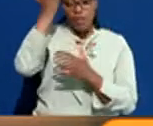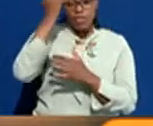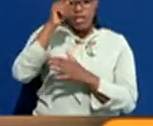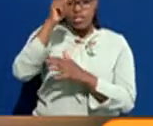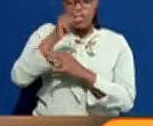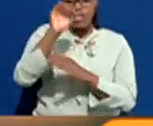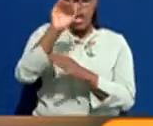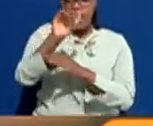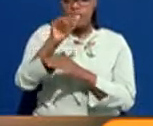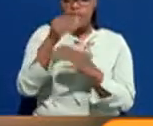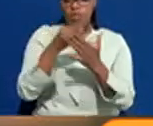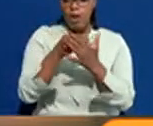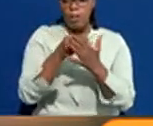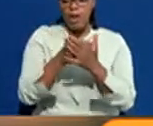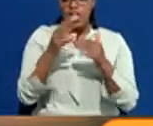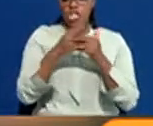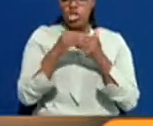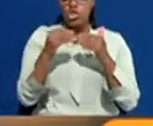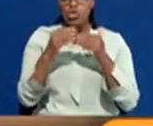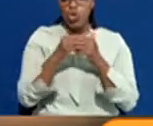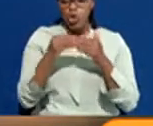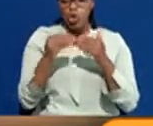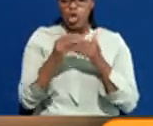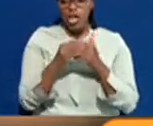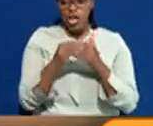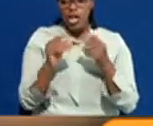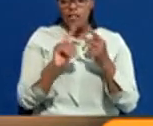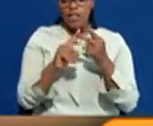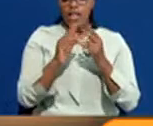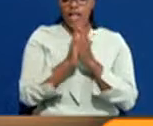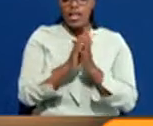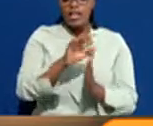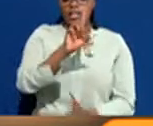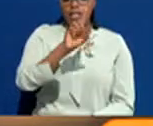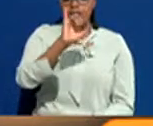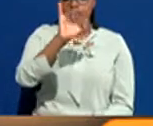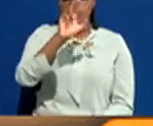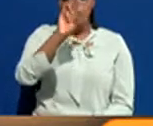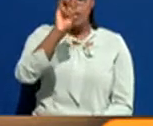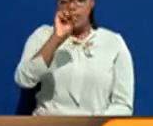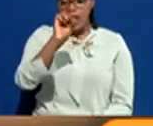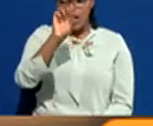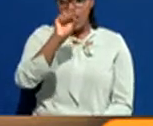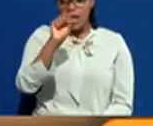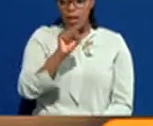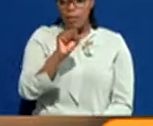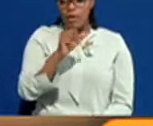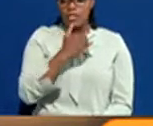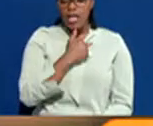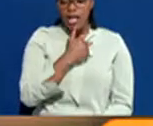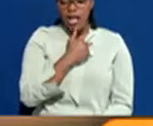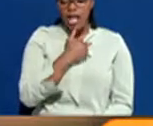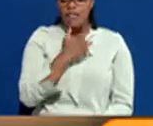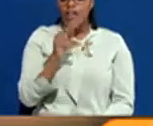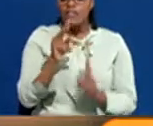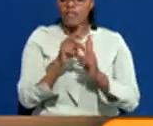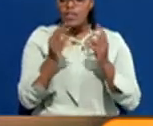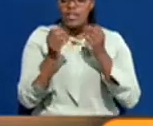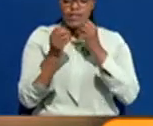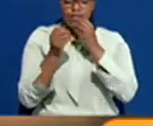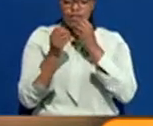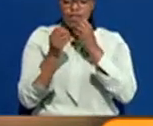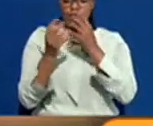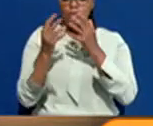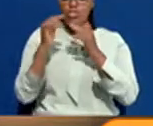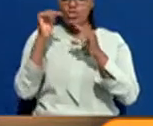asking for his cut in dollars and dirhams. Then there's this little equally disturbing detail in